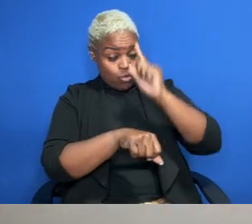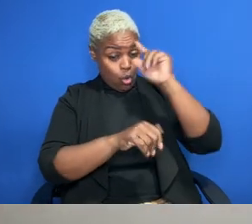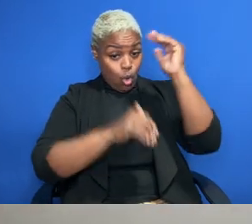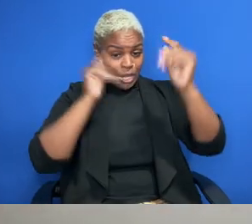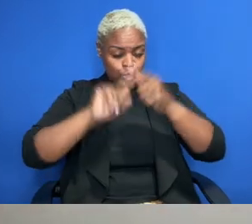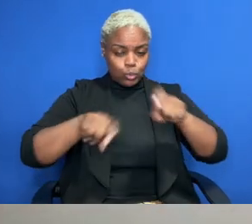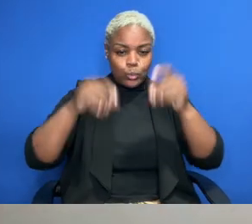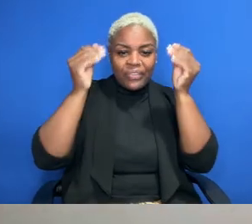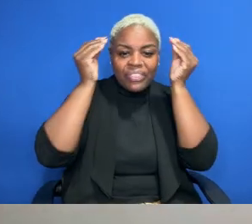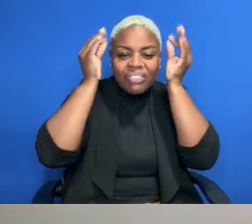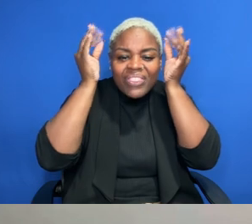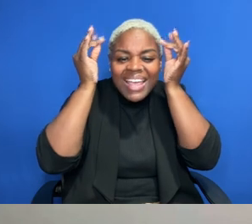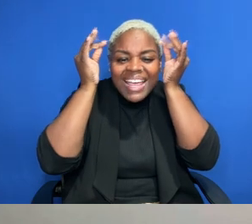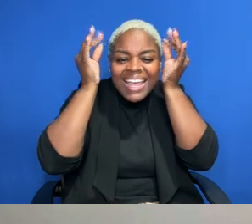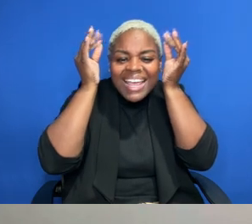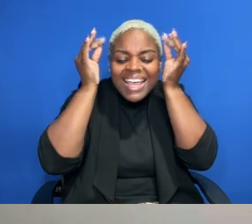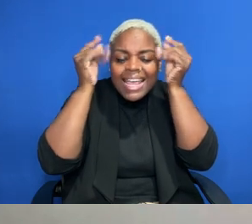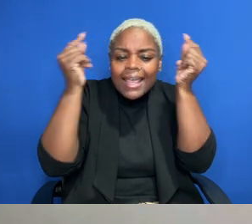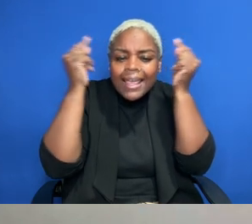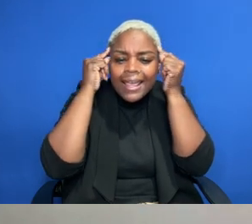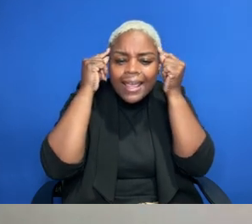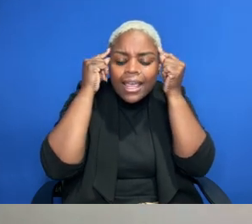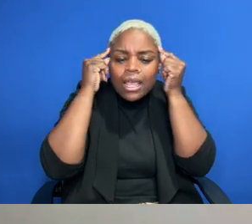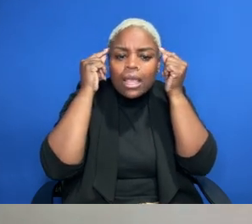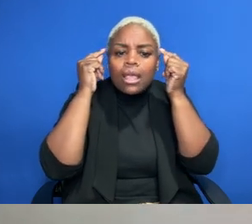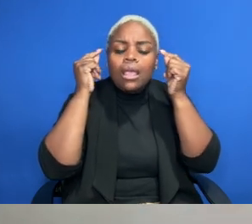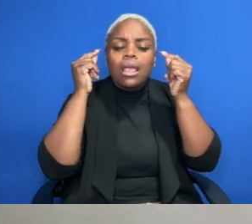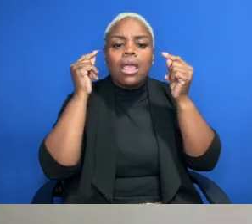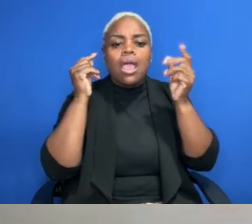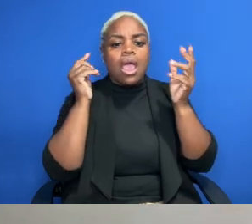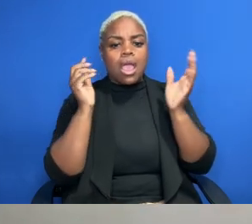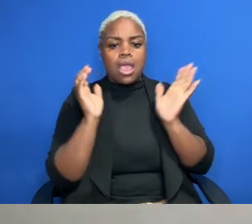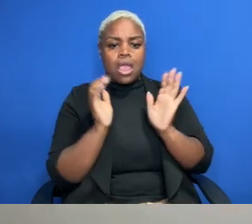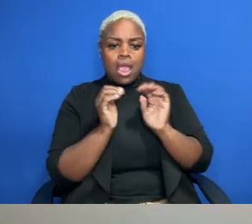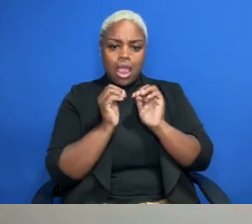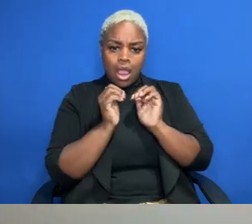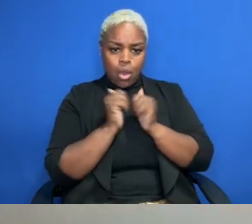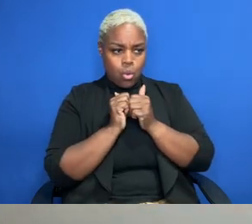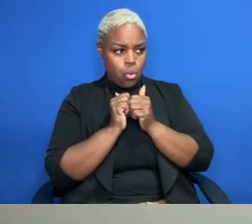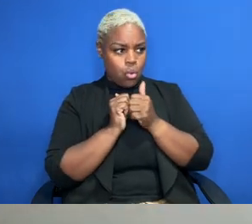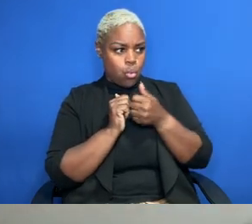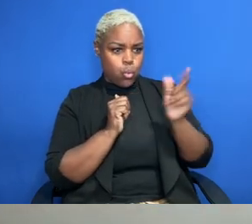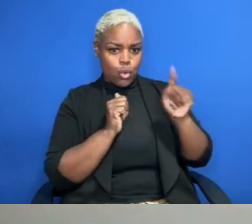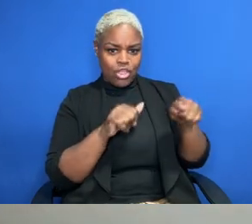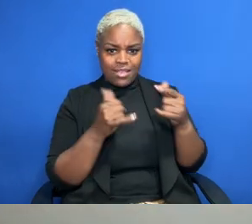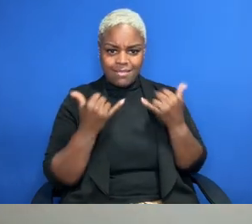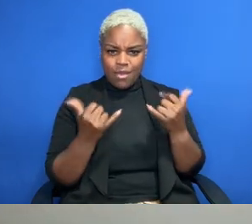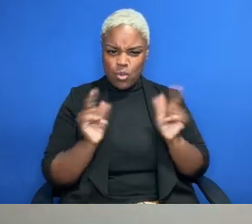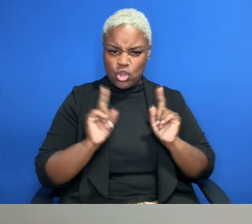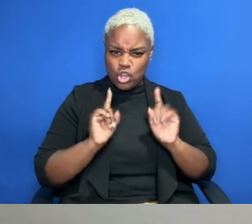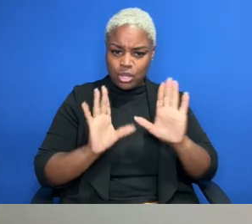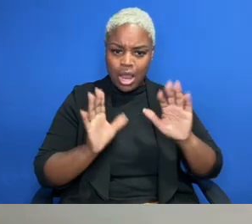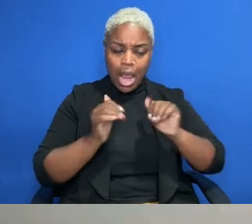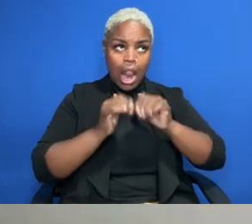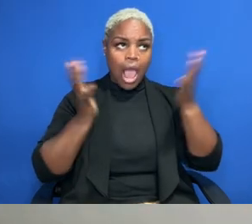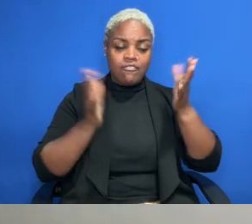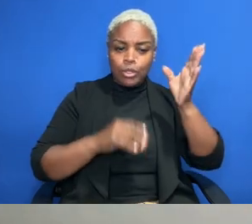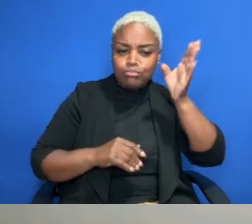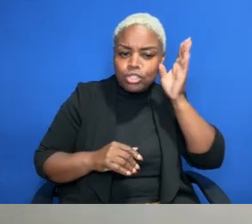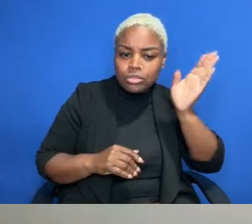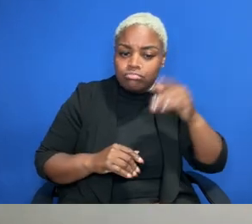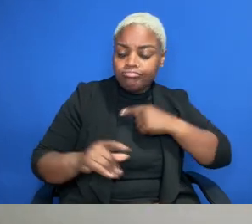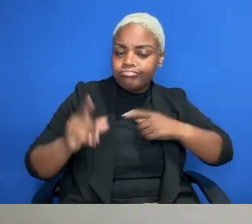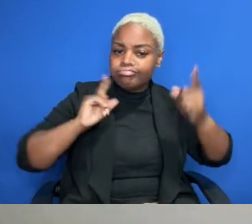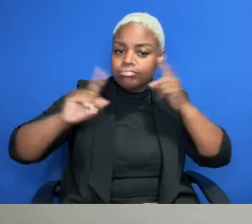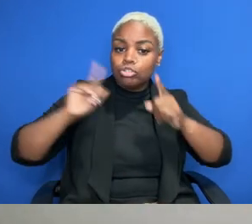And the work is just, it's really the adults that need to think about where they're at. And a